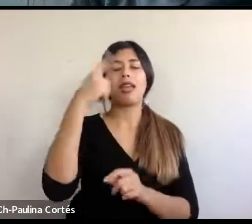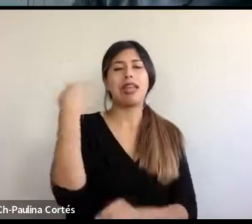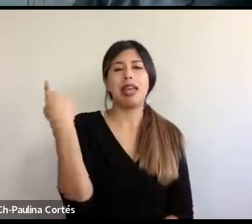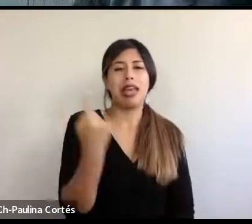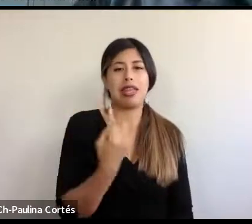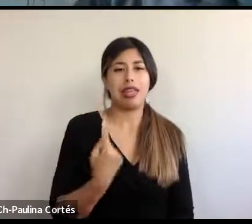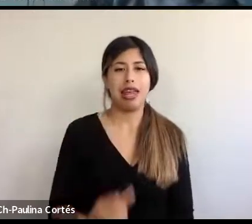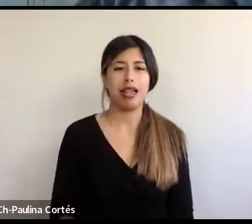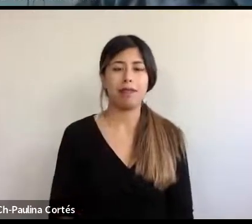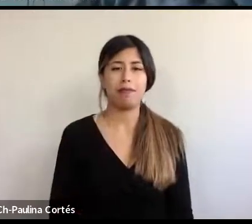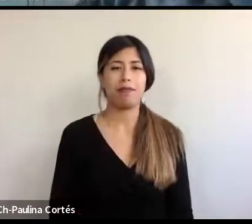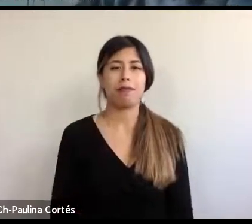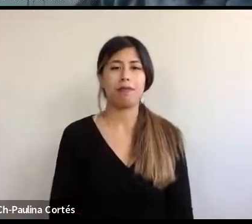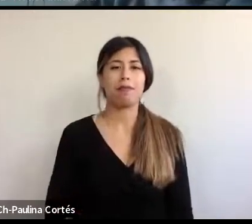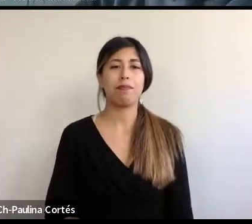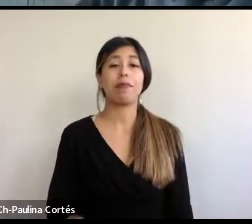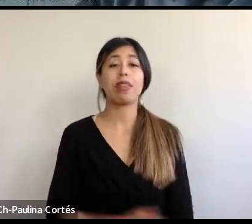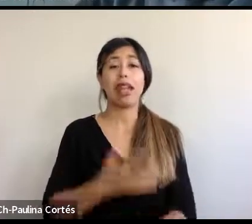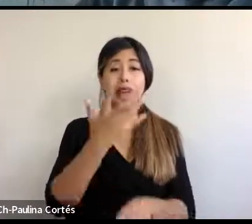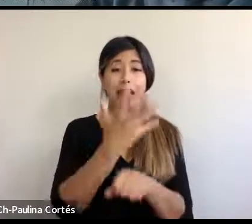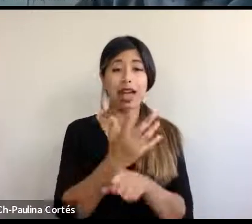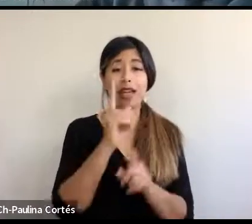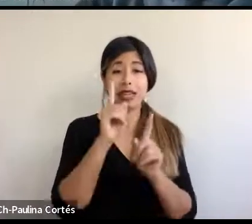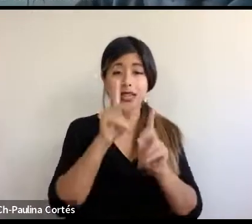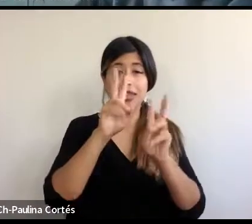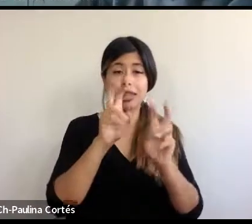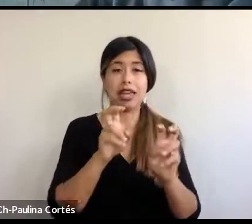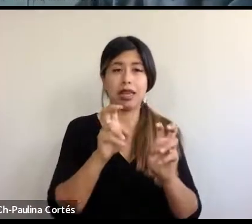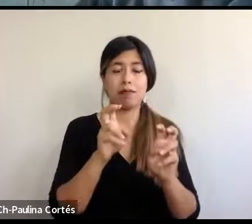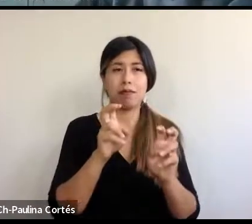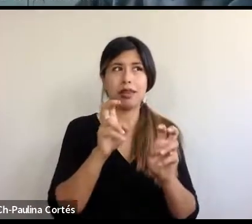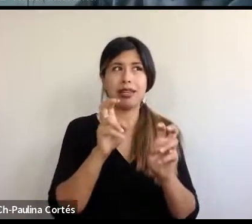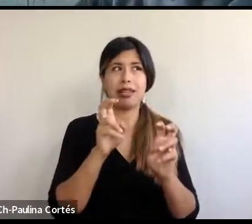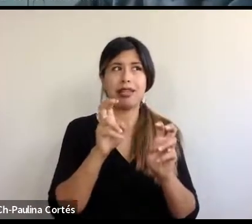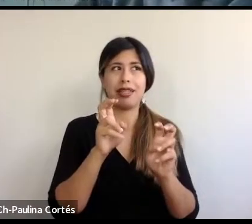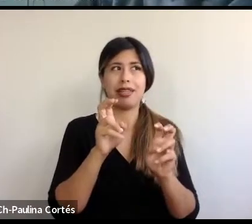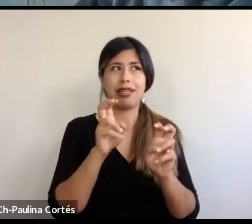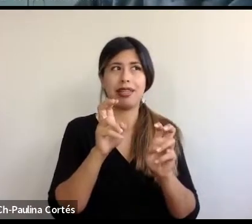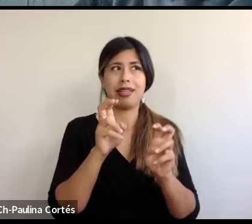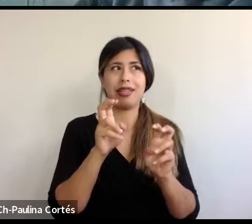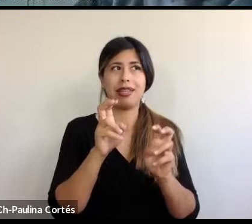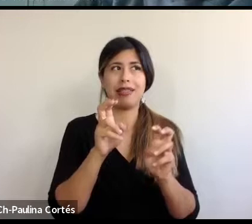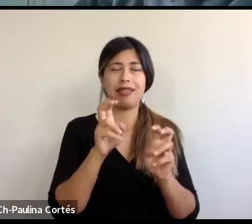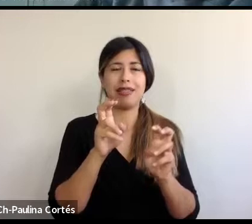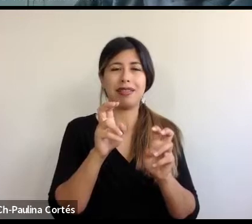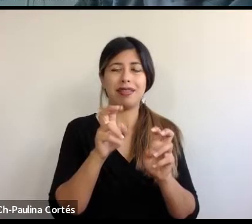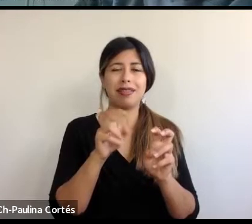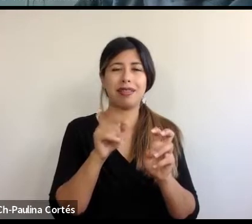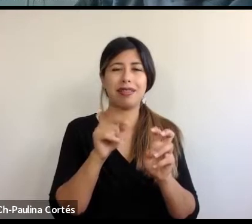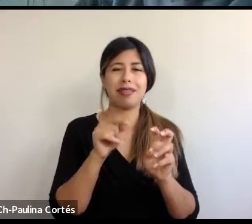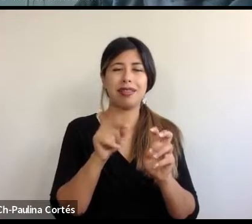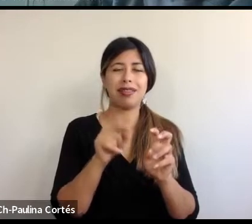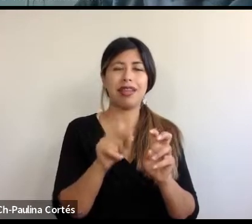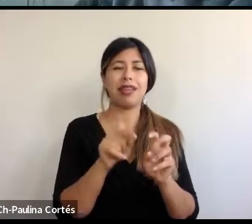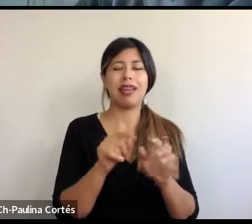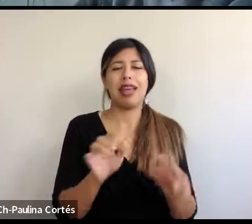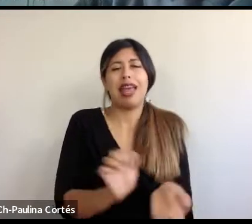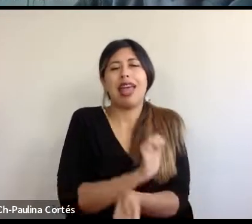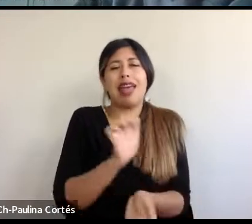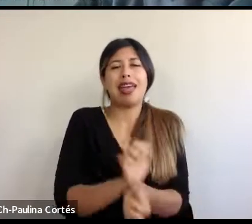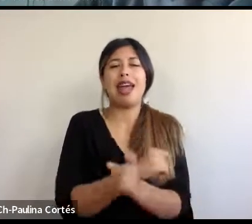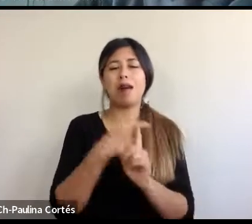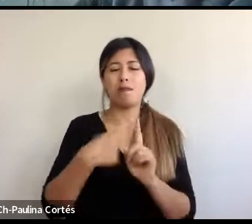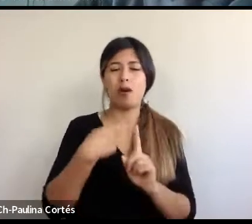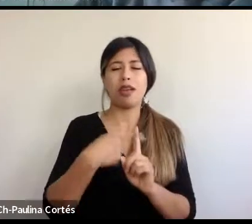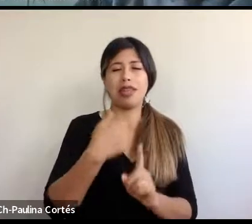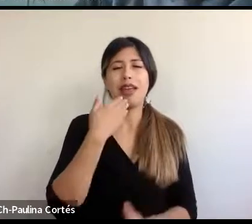which is more easygoing and let's say like a drop of positive energy in the ocean of heavy human rights topics. It's called Long